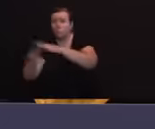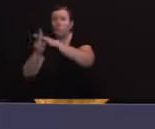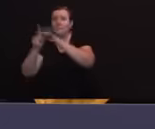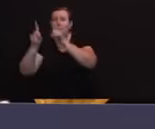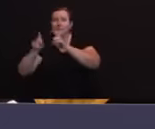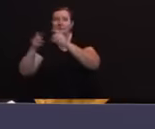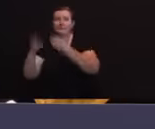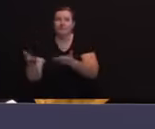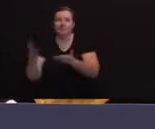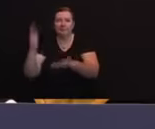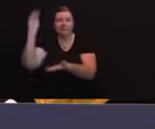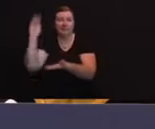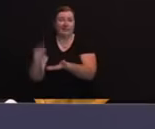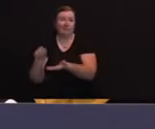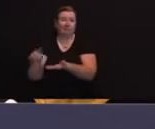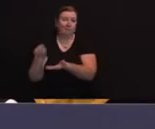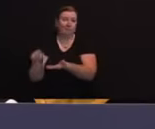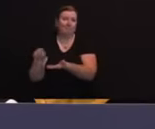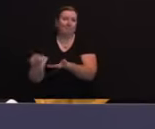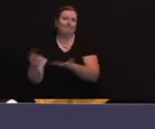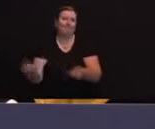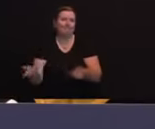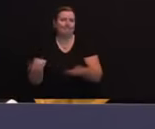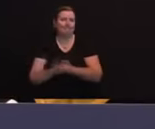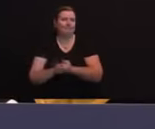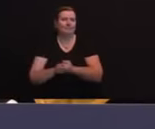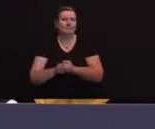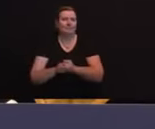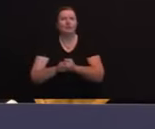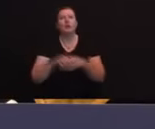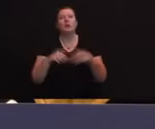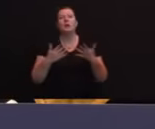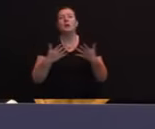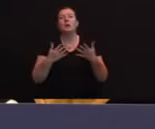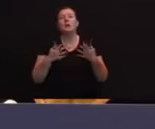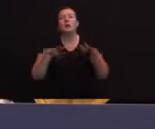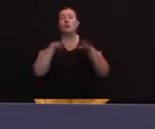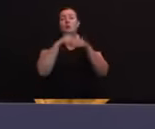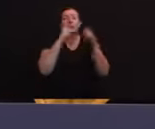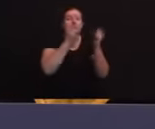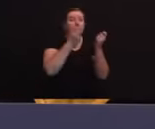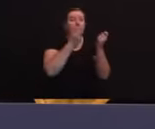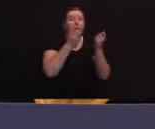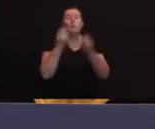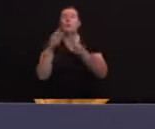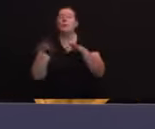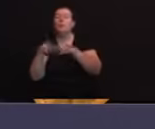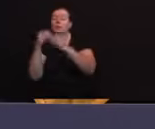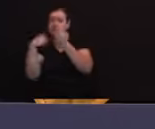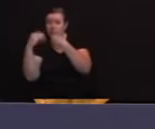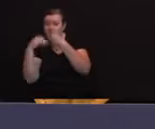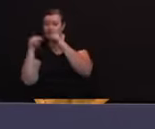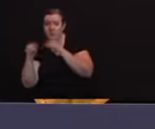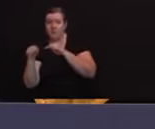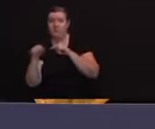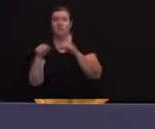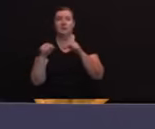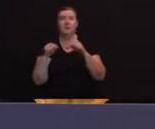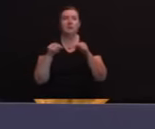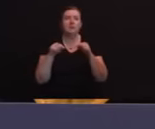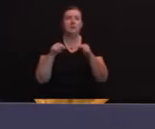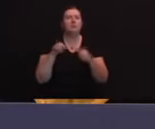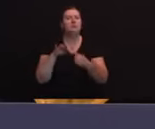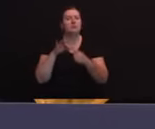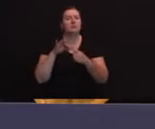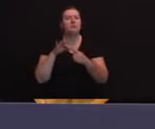Just to the piece, Paramount Garg, the wedding reception, not the wedding ceremony itself. So the exception does include weddings. If there was evidence that